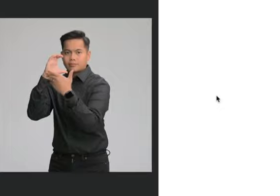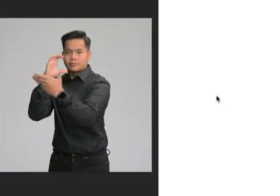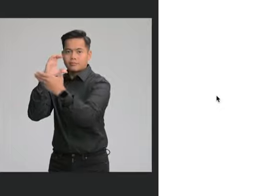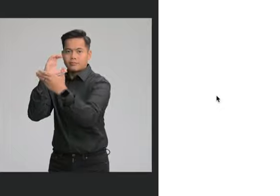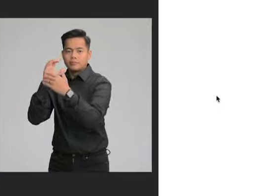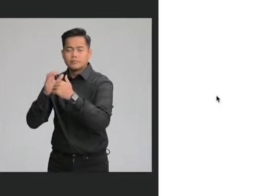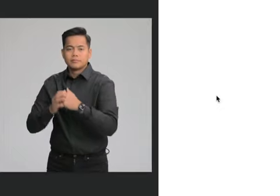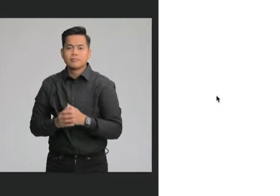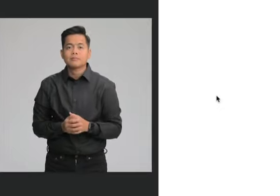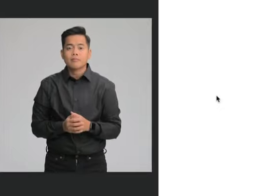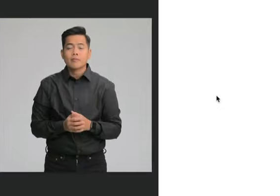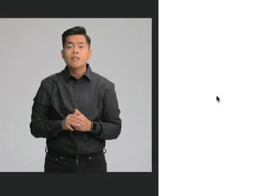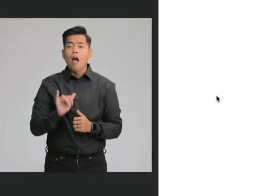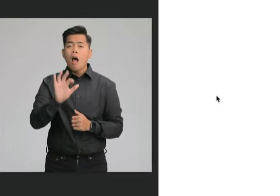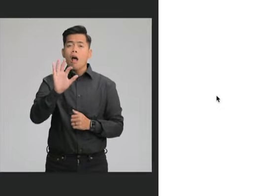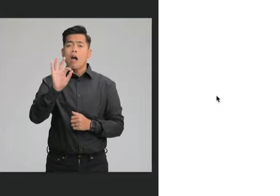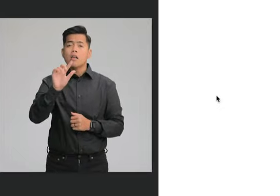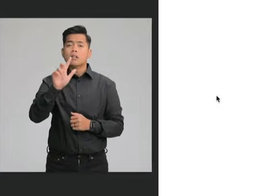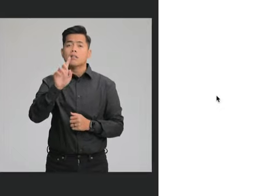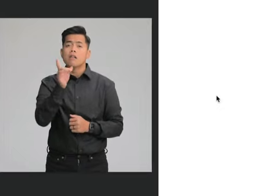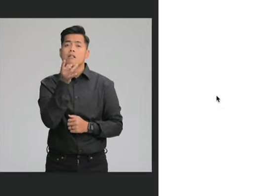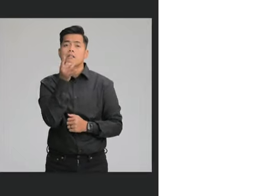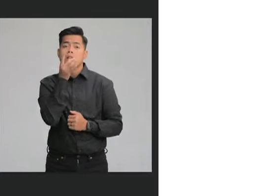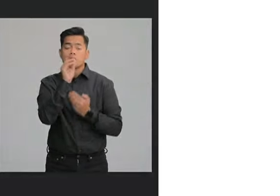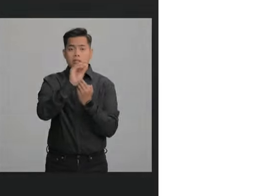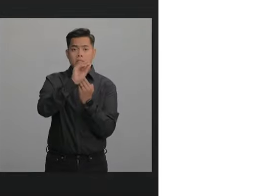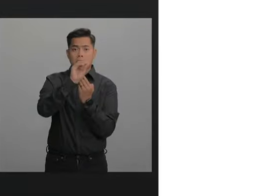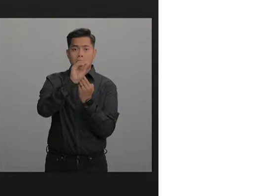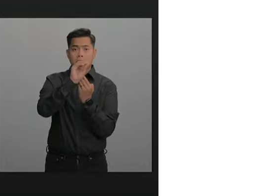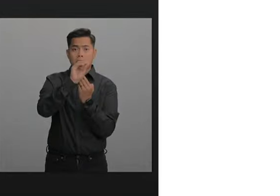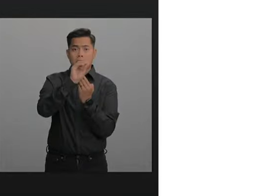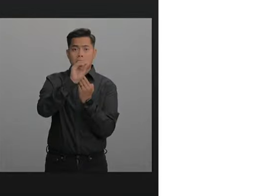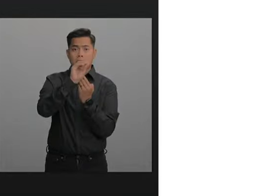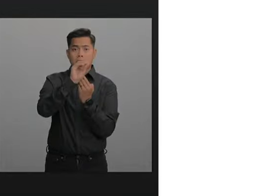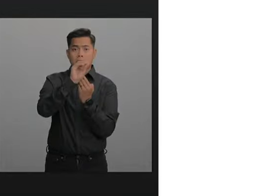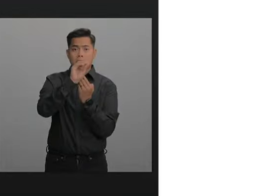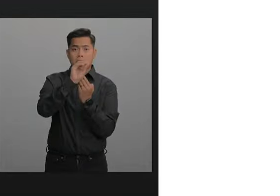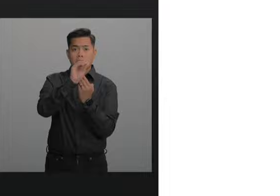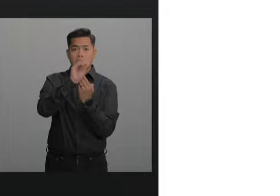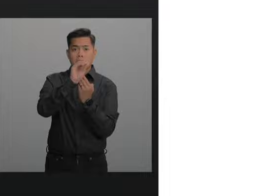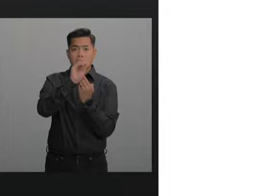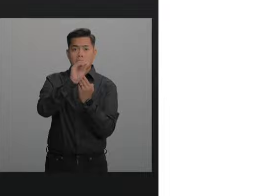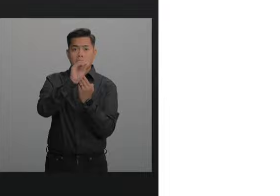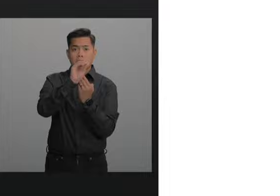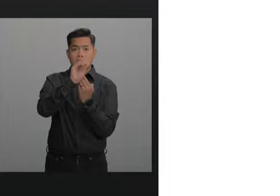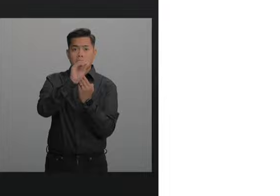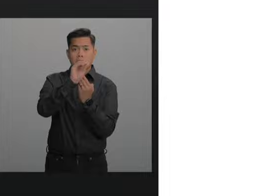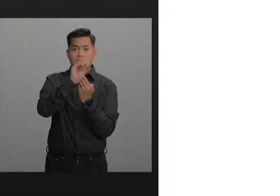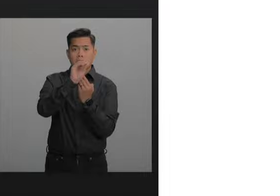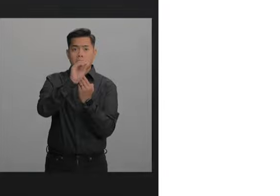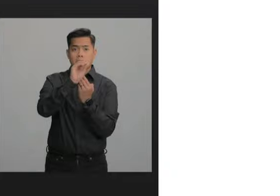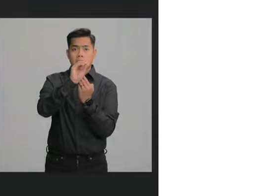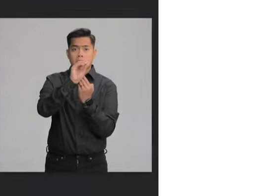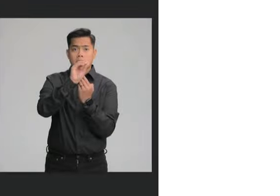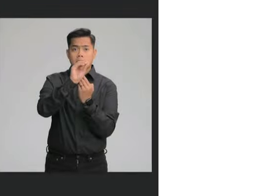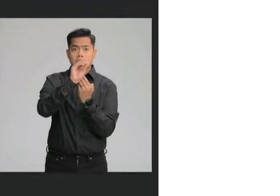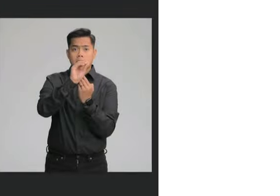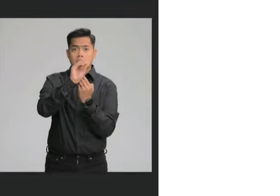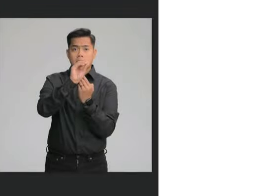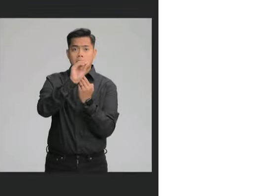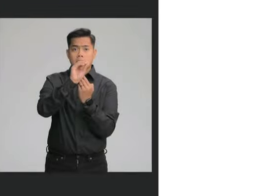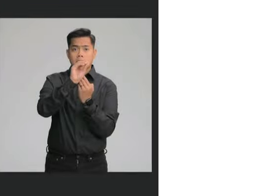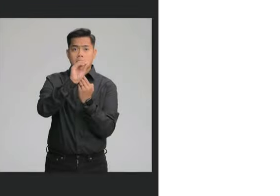of the photo. With a new array of 9 LEDs, we control... Okay, so the reason that you would do that is if you've got a really wide angle